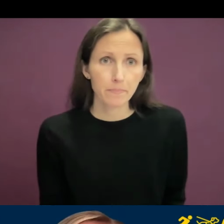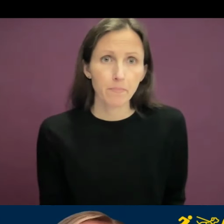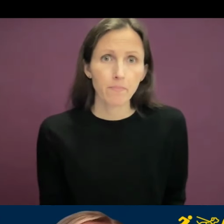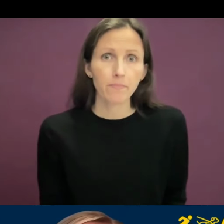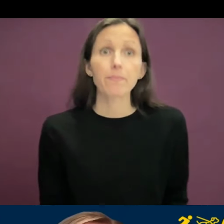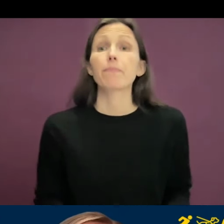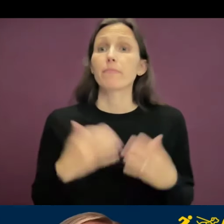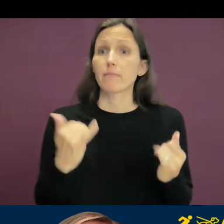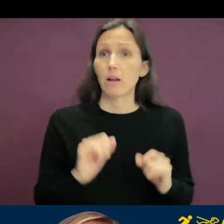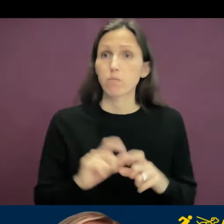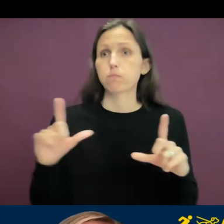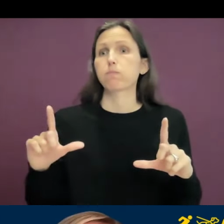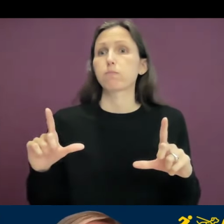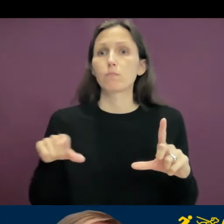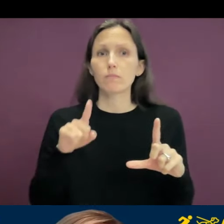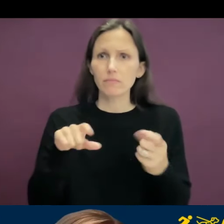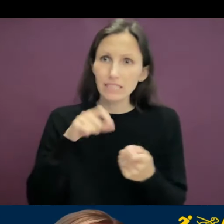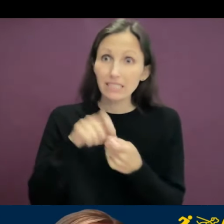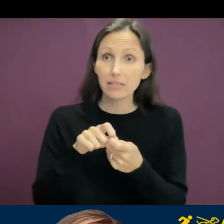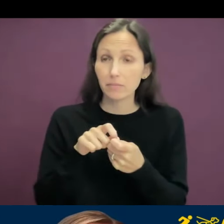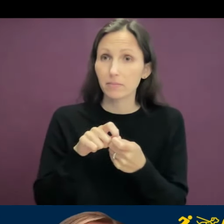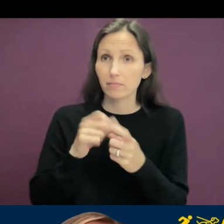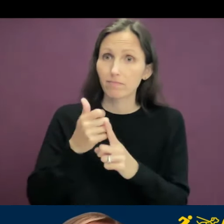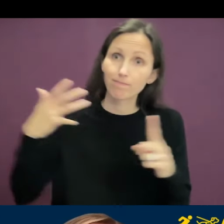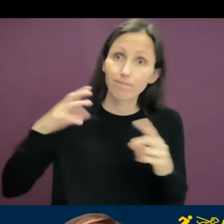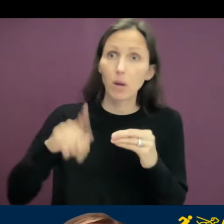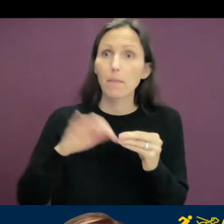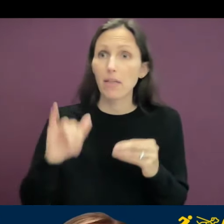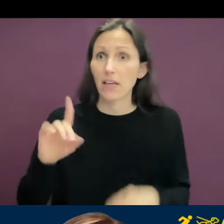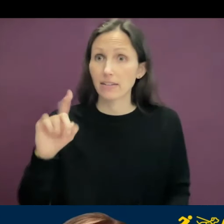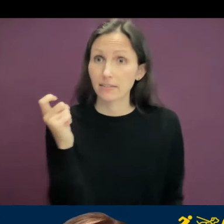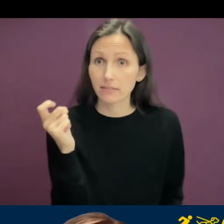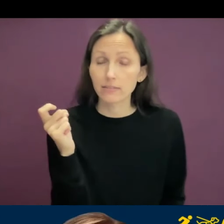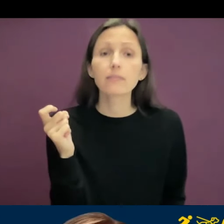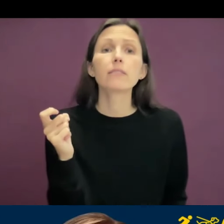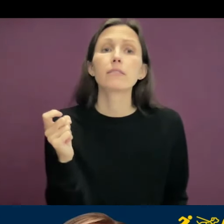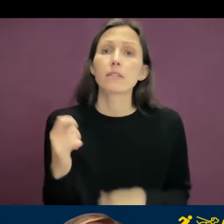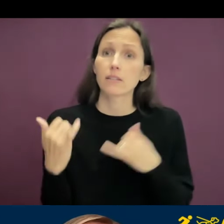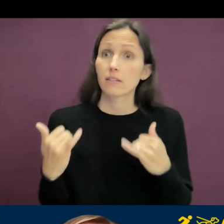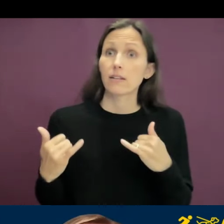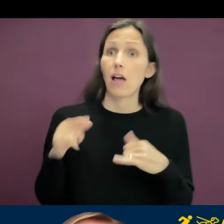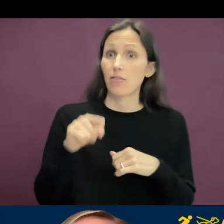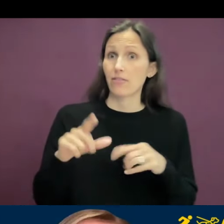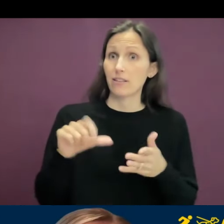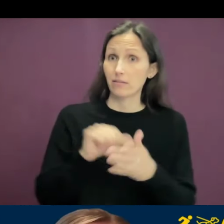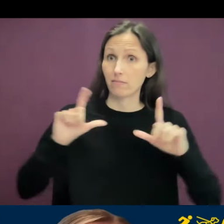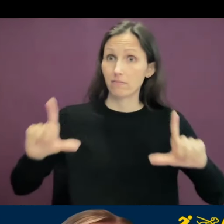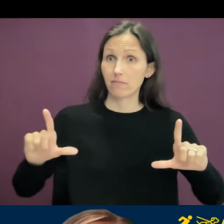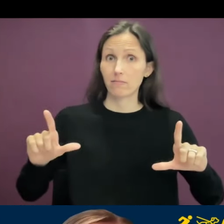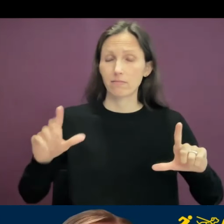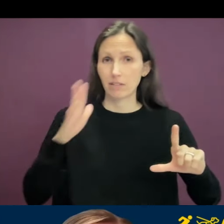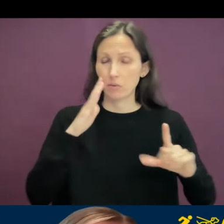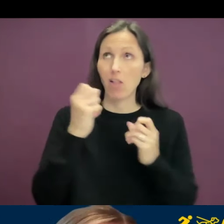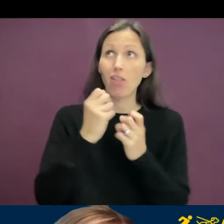This will open up a page that is specific to that diagnosis. Once we're on this page, there is going to be a lot of